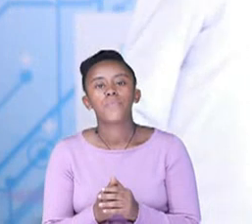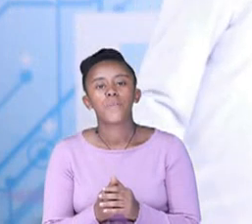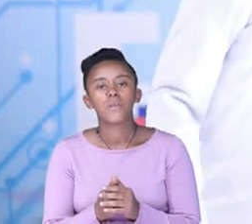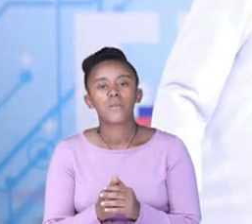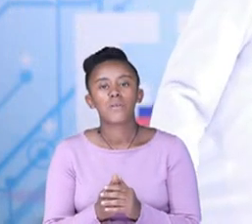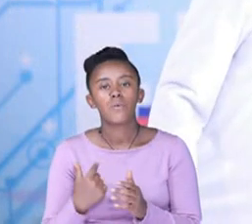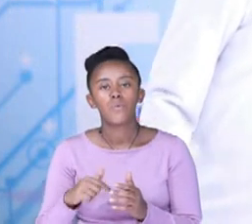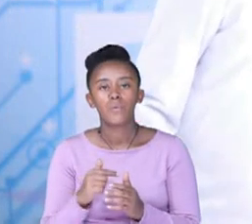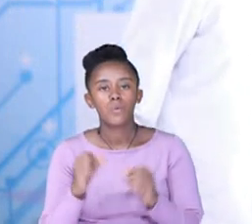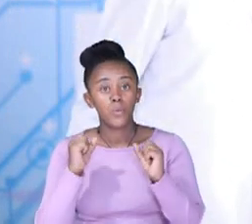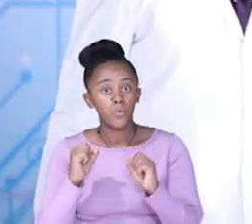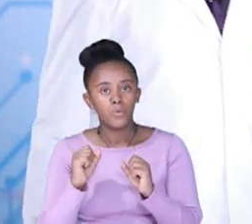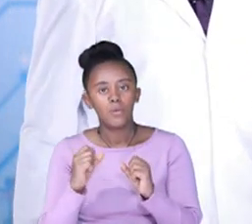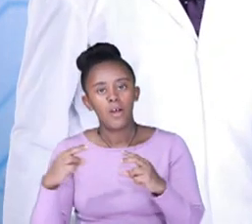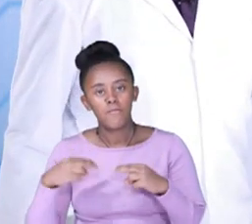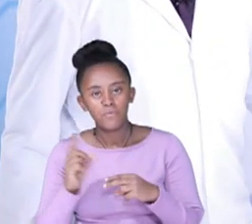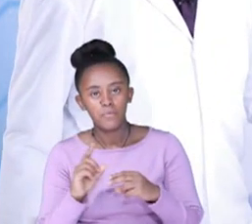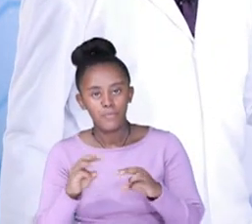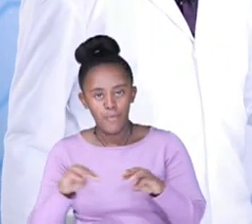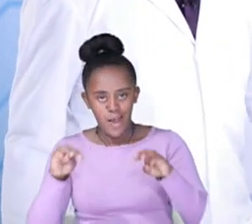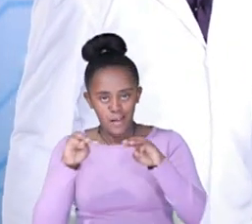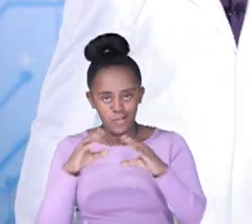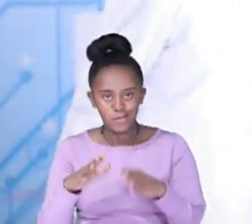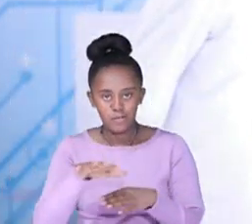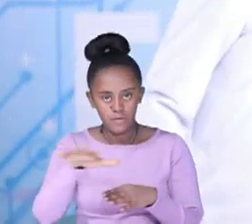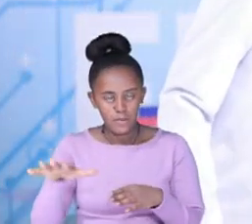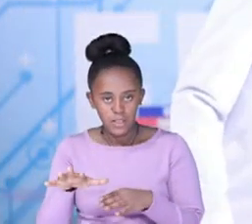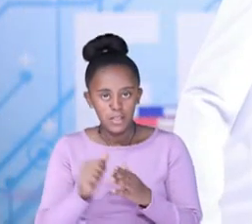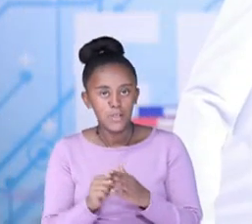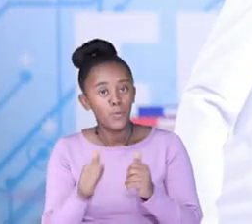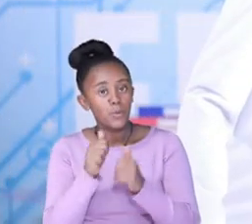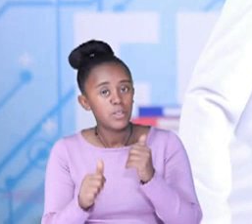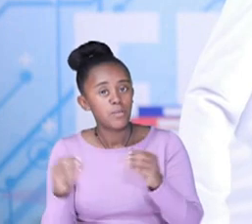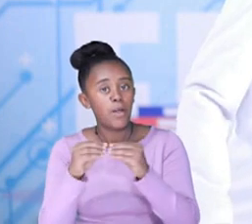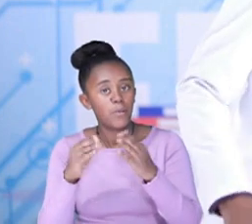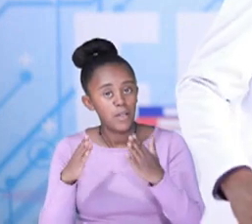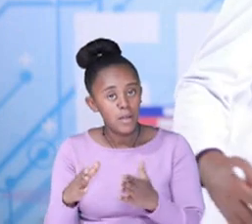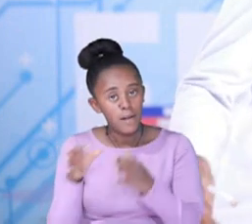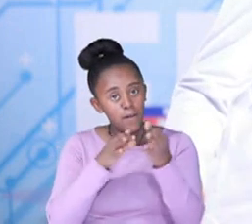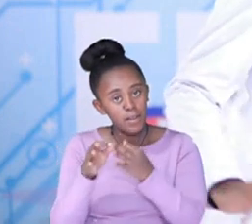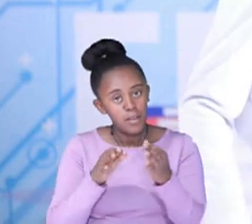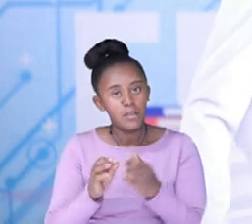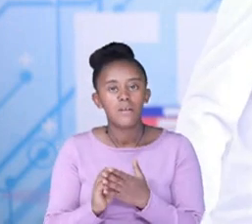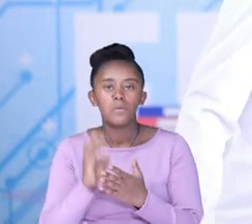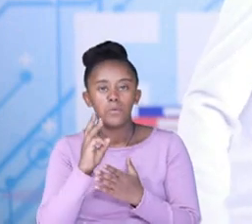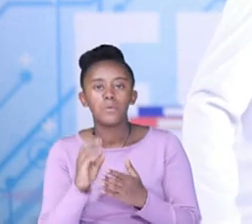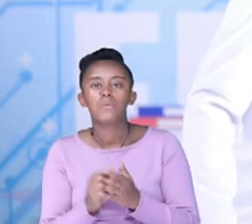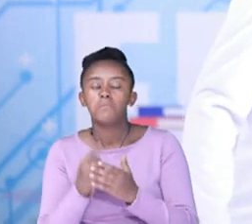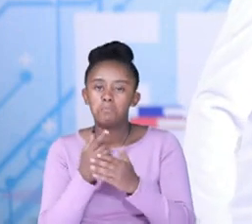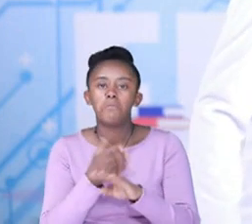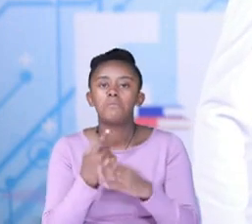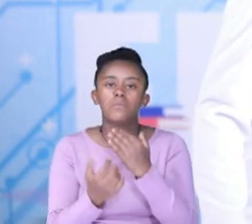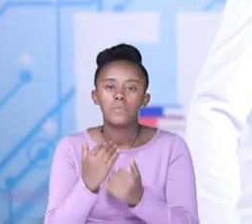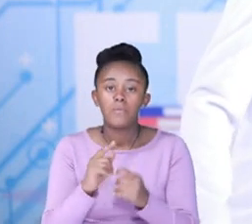we could have a magnetic field. A magnetic field which is mathematically expressed as this, and we'll try to discuss it later